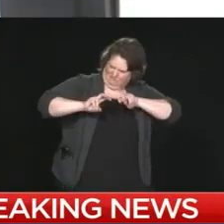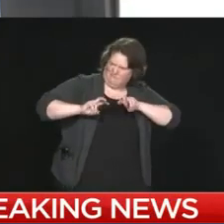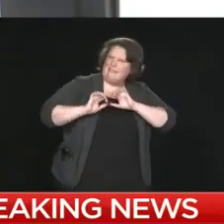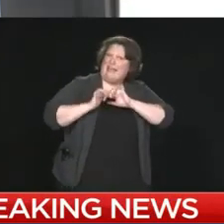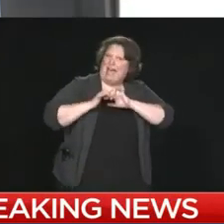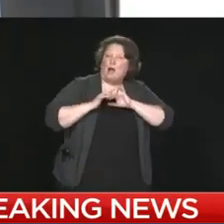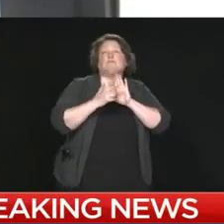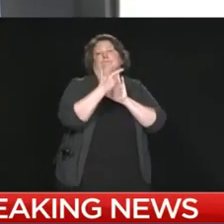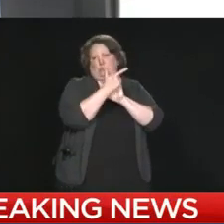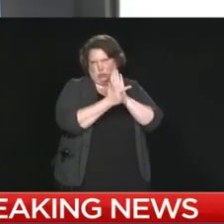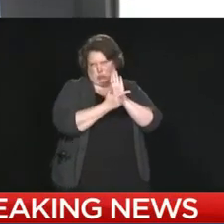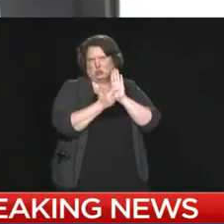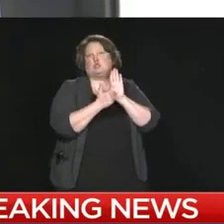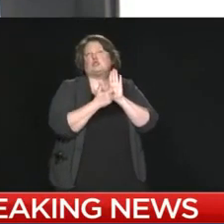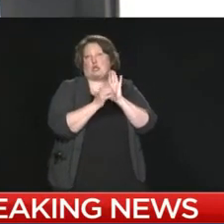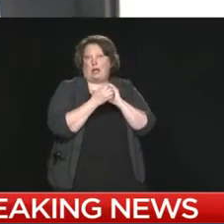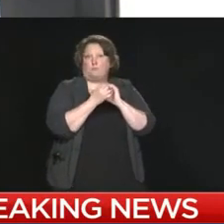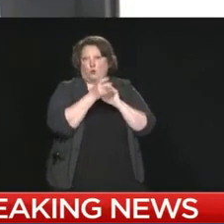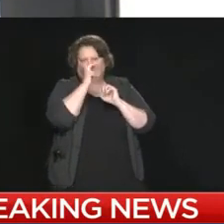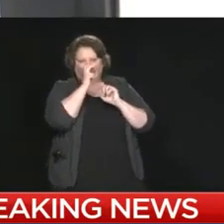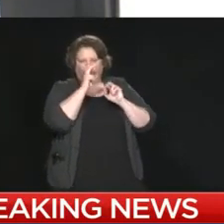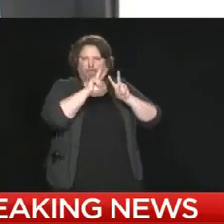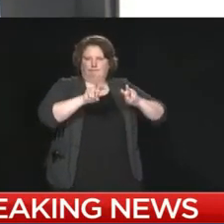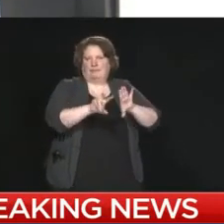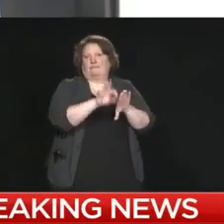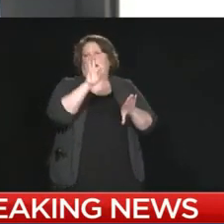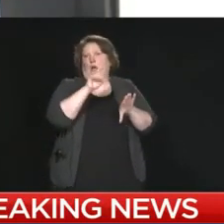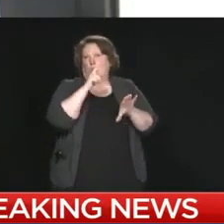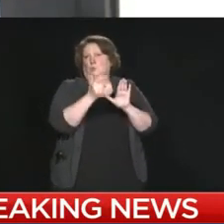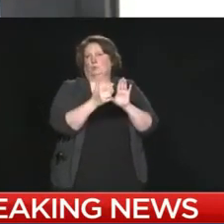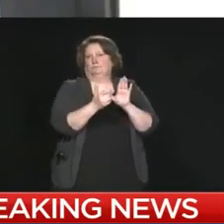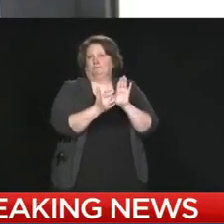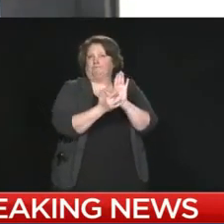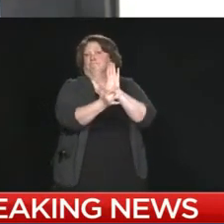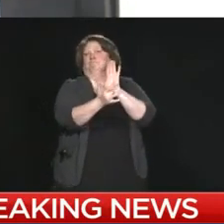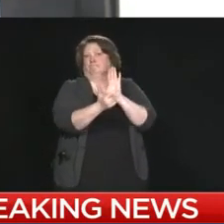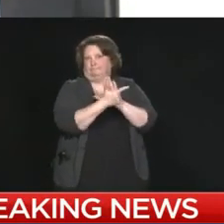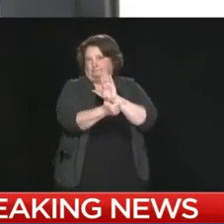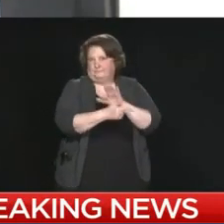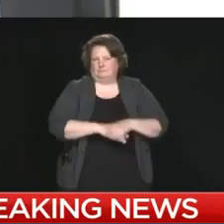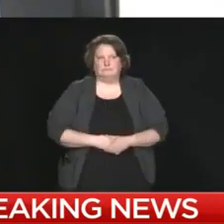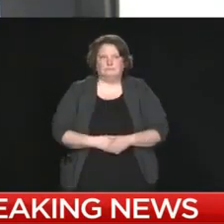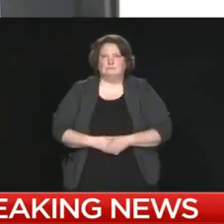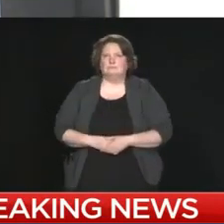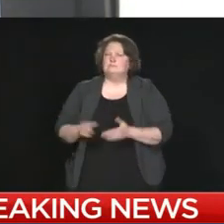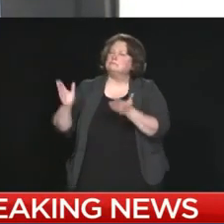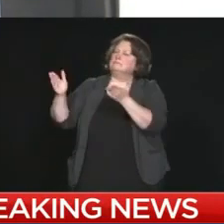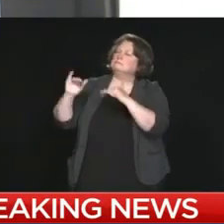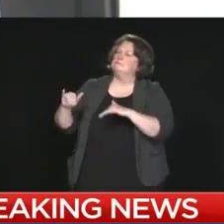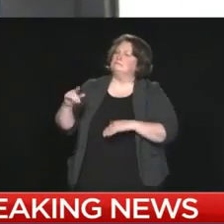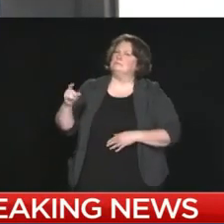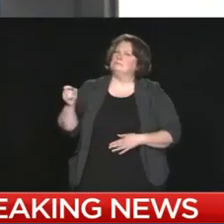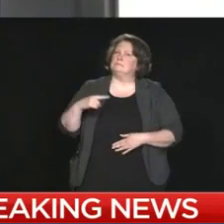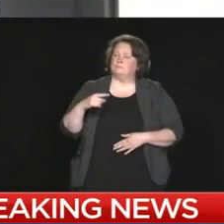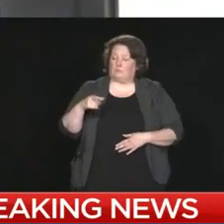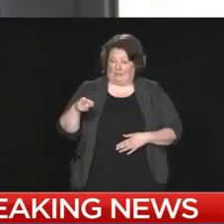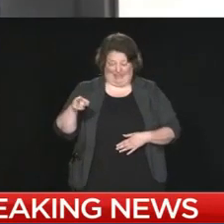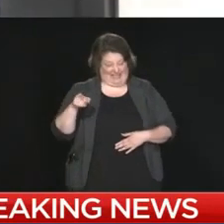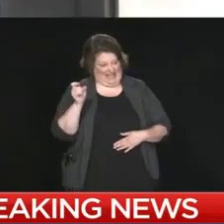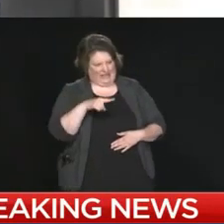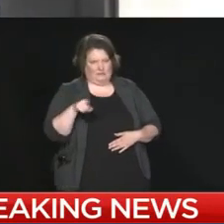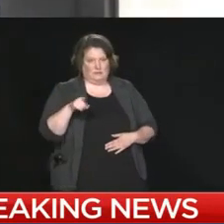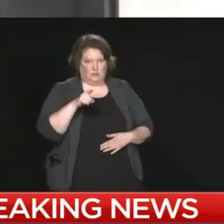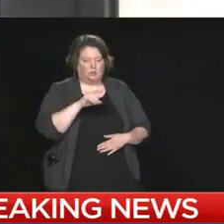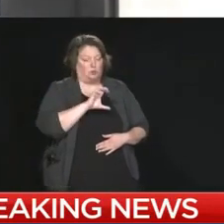people. Okay. And so for this shift from the CERB to the wage